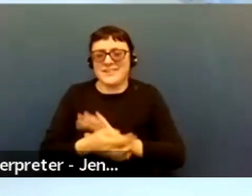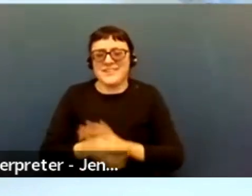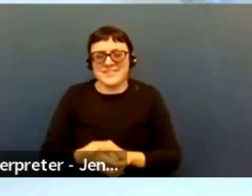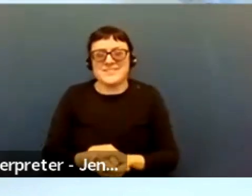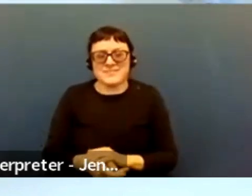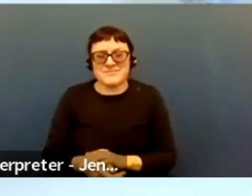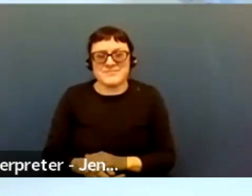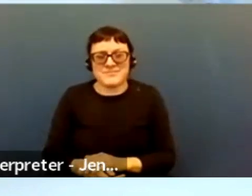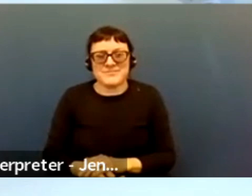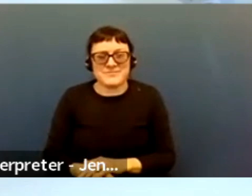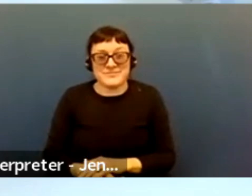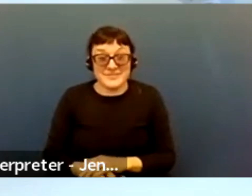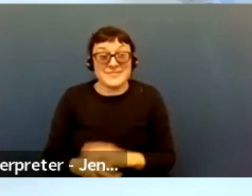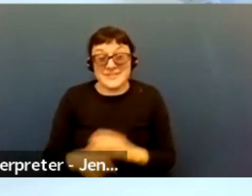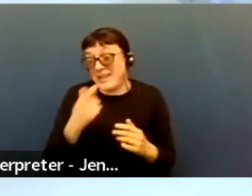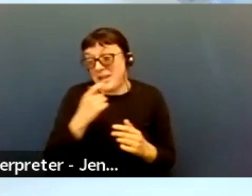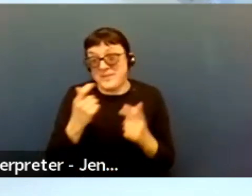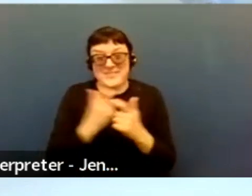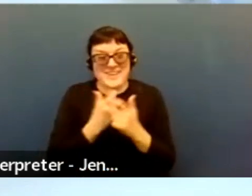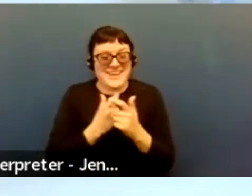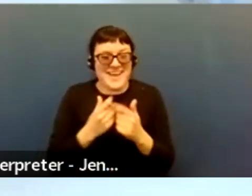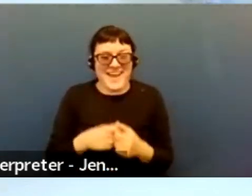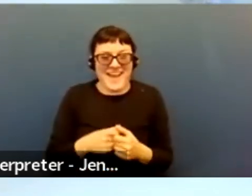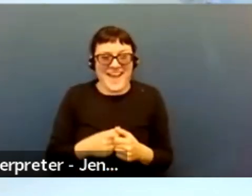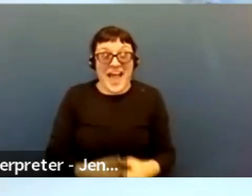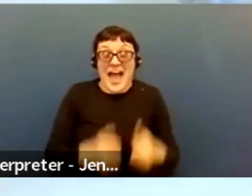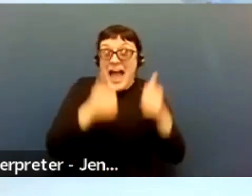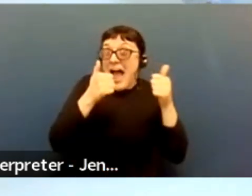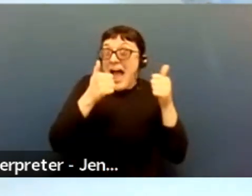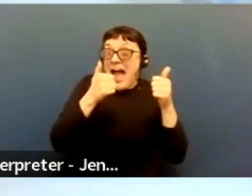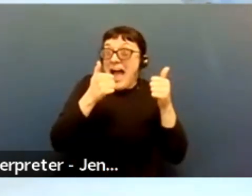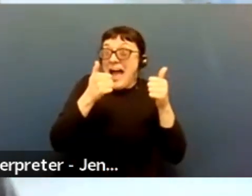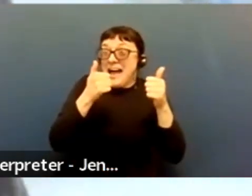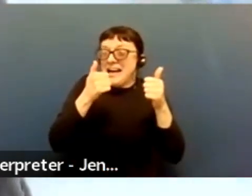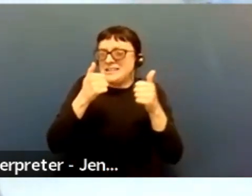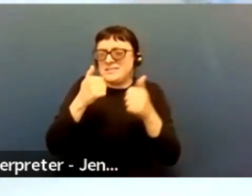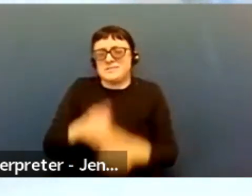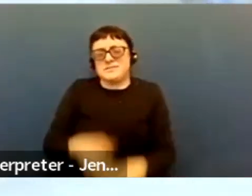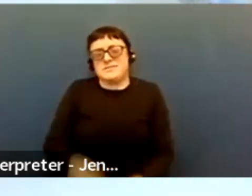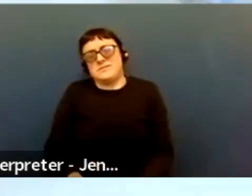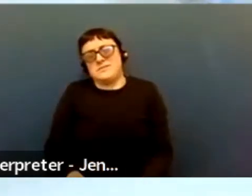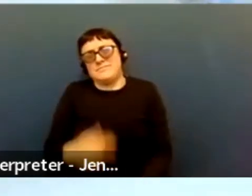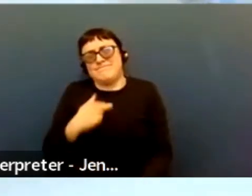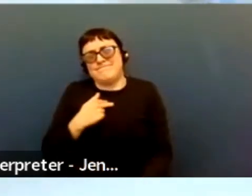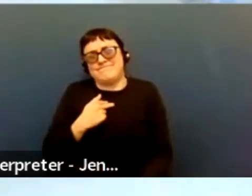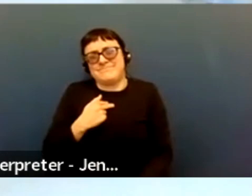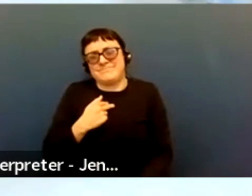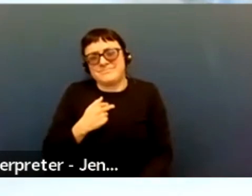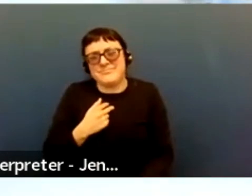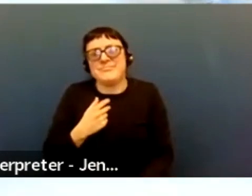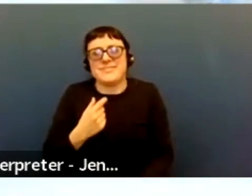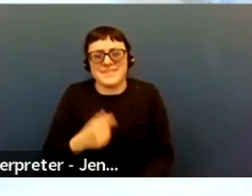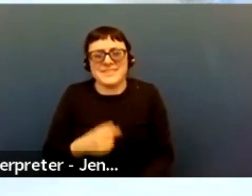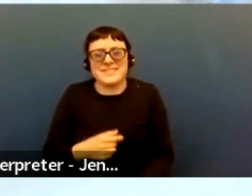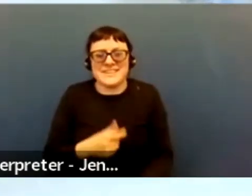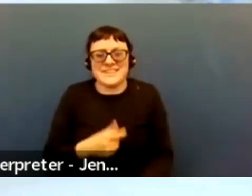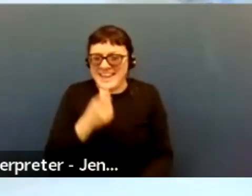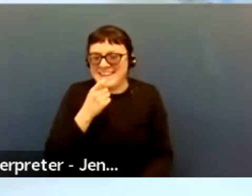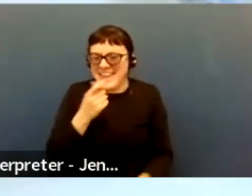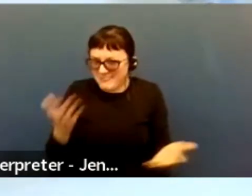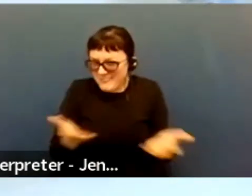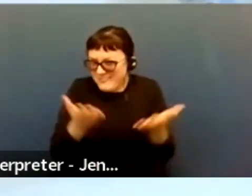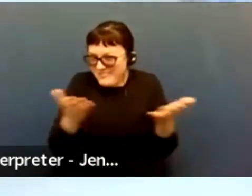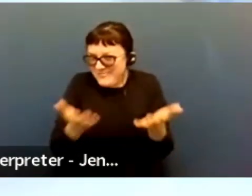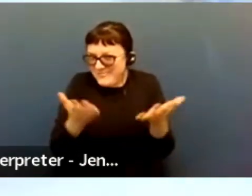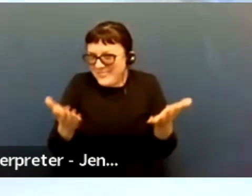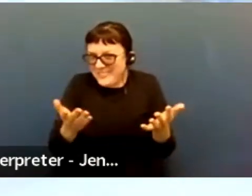all been fucked over somehow. Yeah. Right. And that's a really, and it can be funny. It can be funny and it's set, oh, tragic. And, but